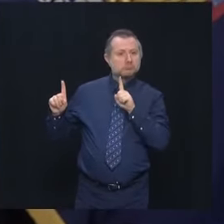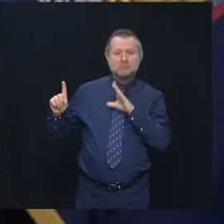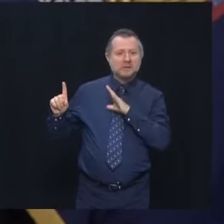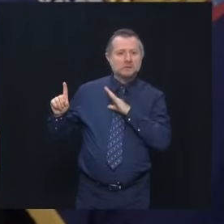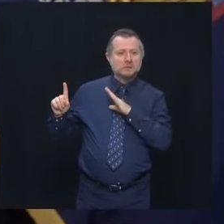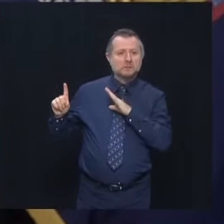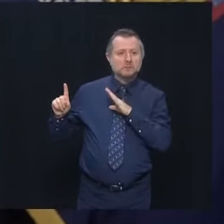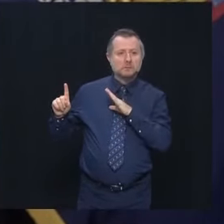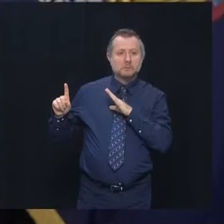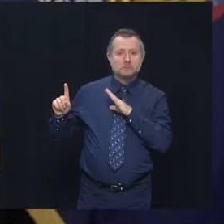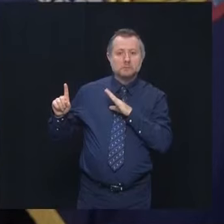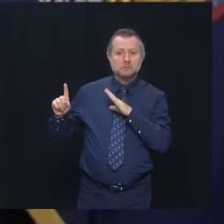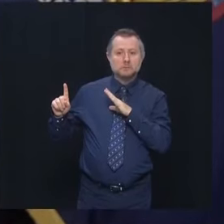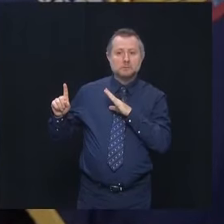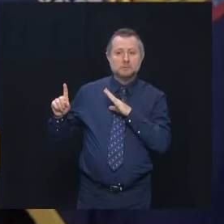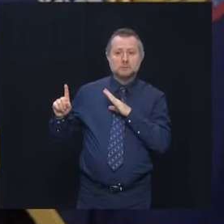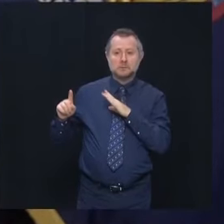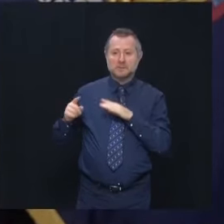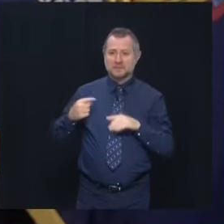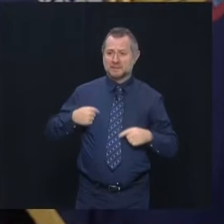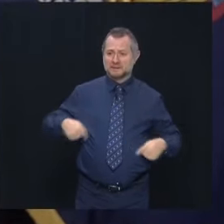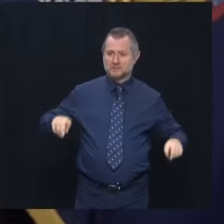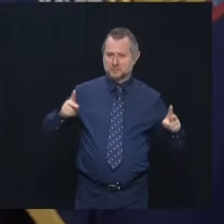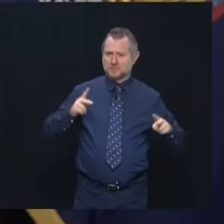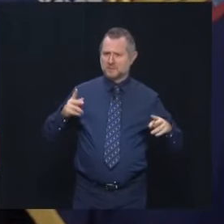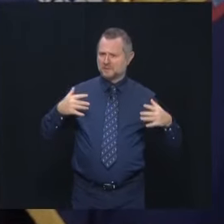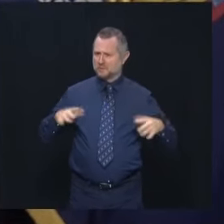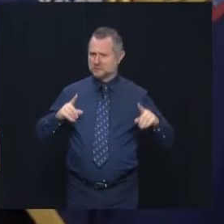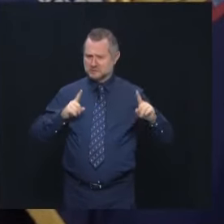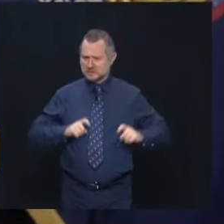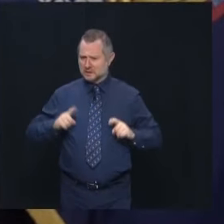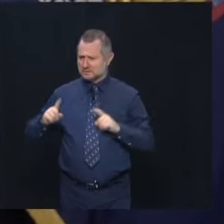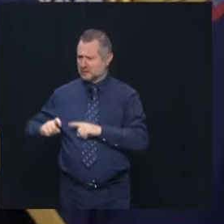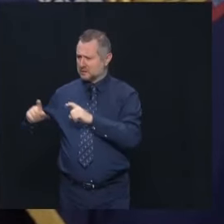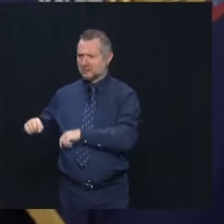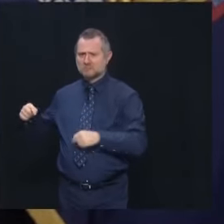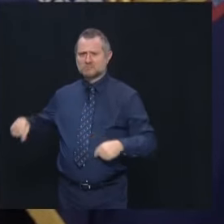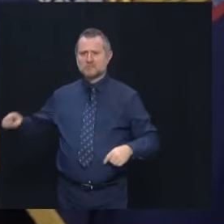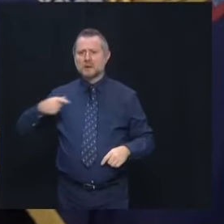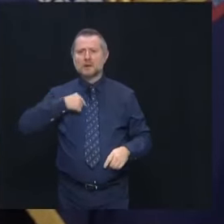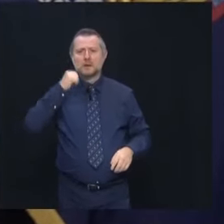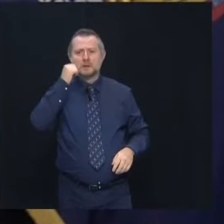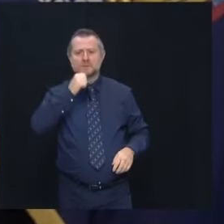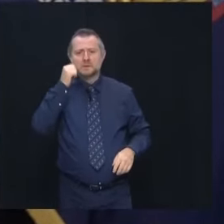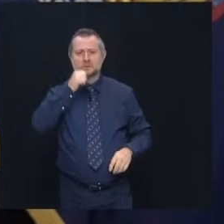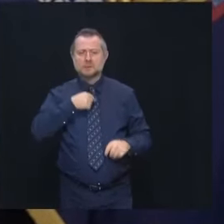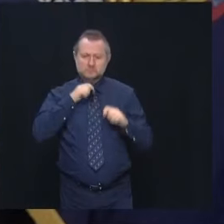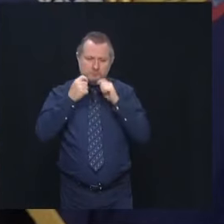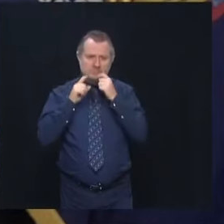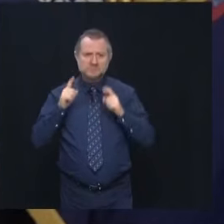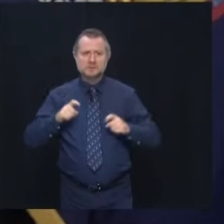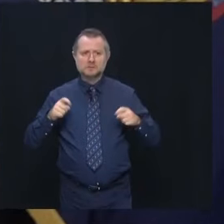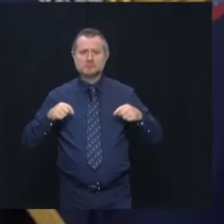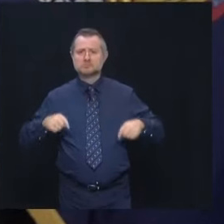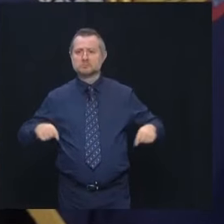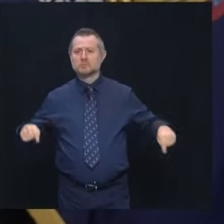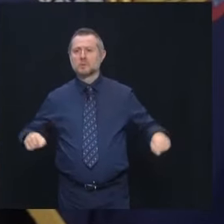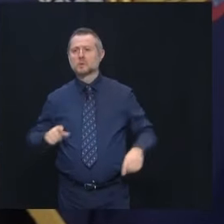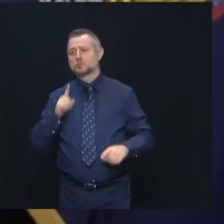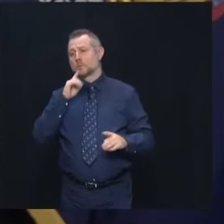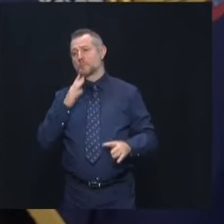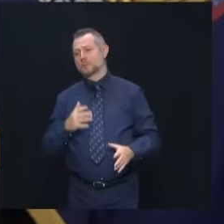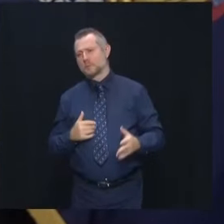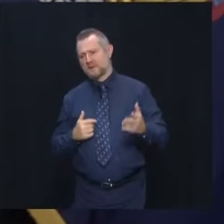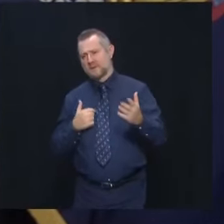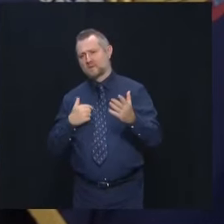let alone these people were all tested on basically a daily basis. What about aerosols, though? Isn't there new evidence